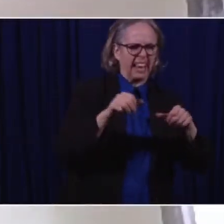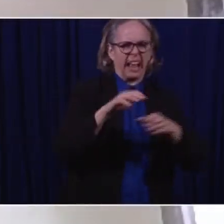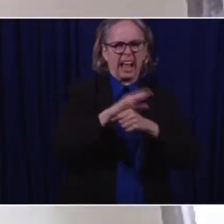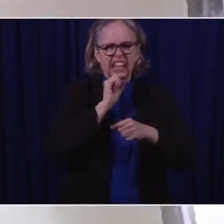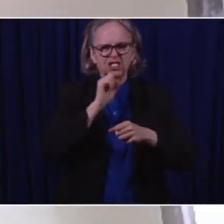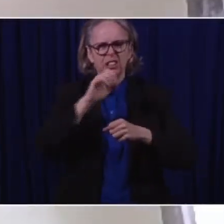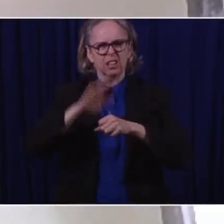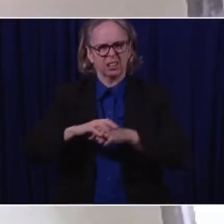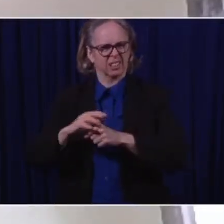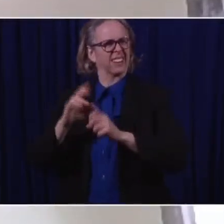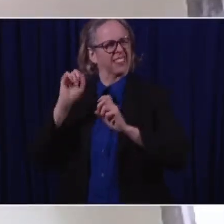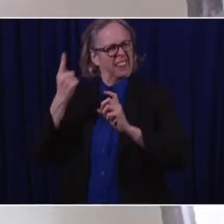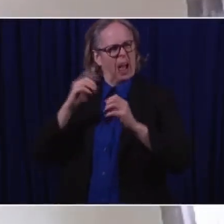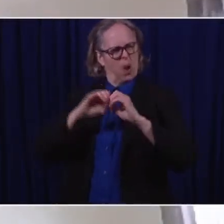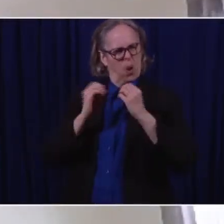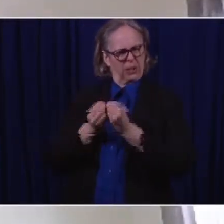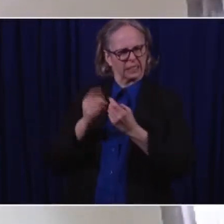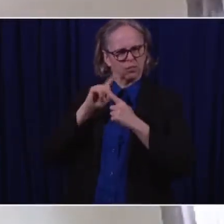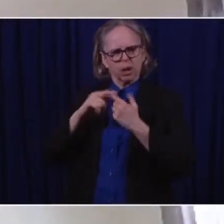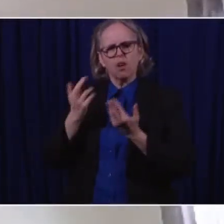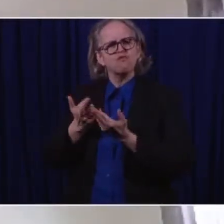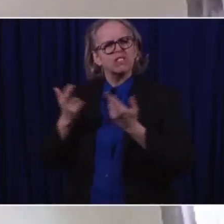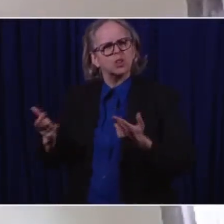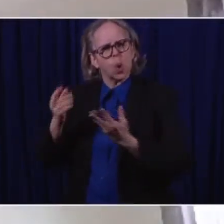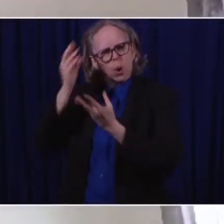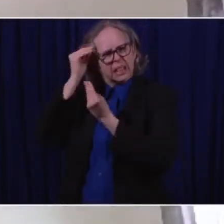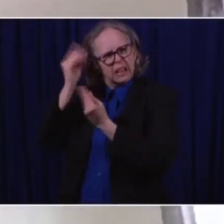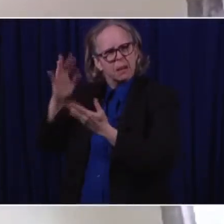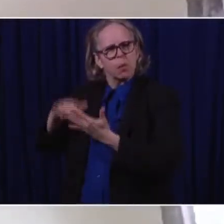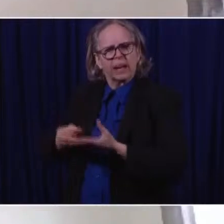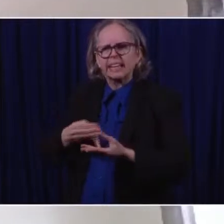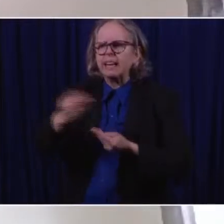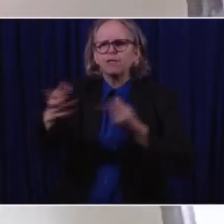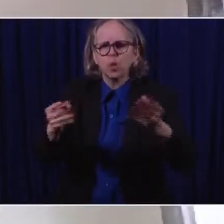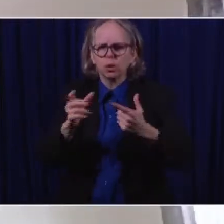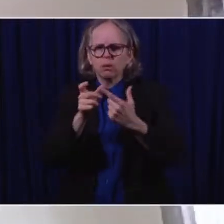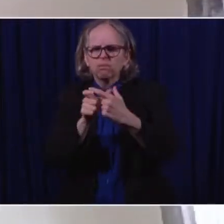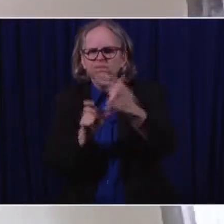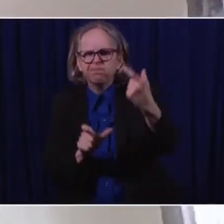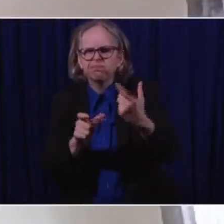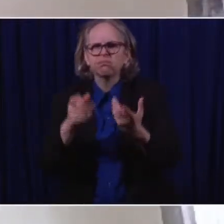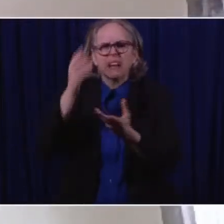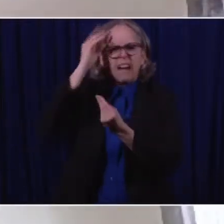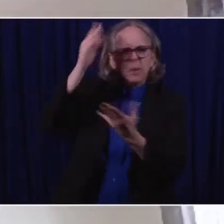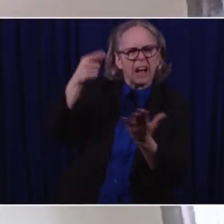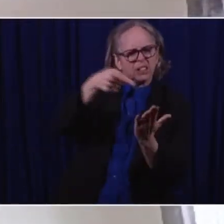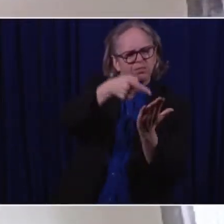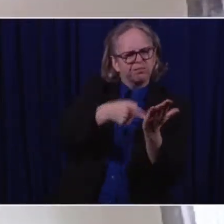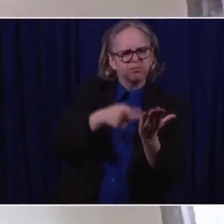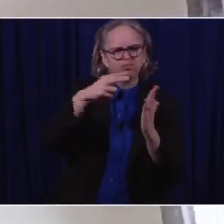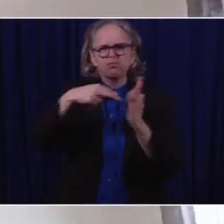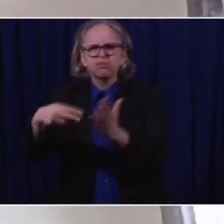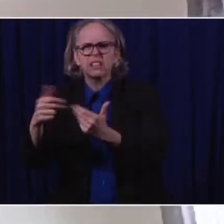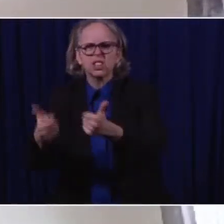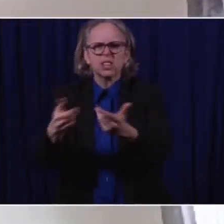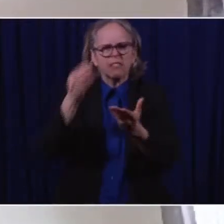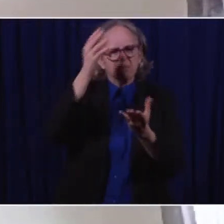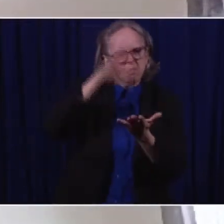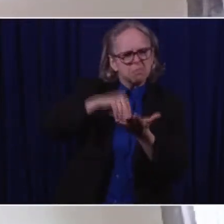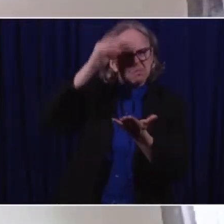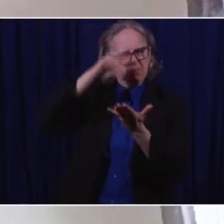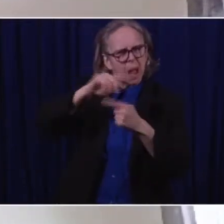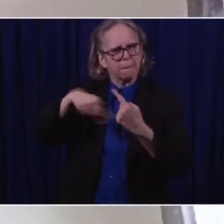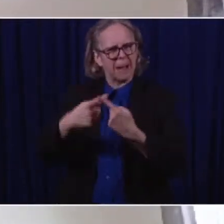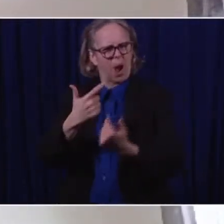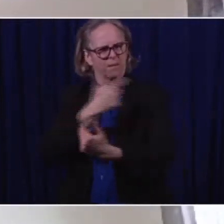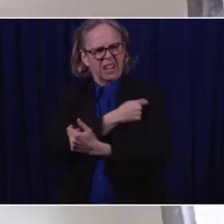with older Ohioans and do isolation screenings. We do know that during the pandemic, many of the older adults have